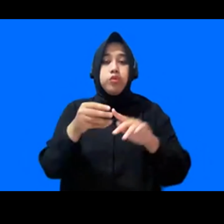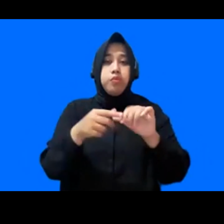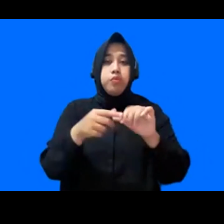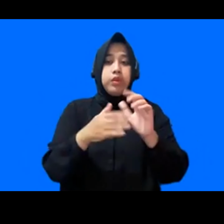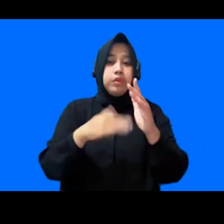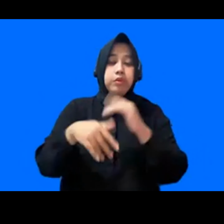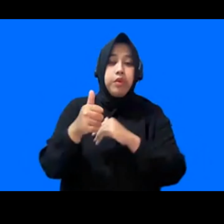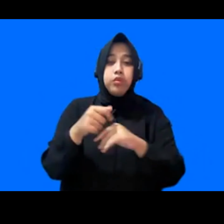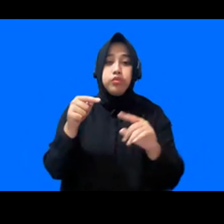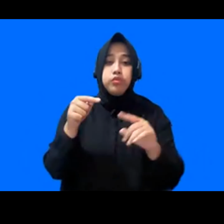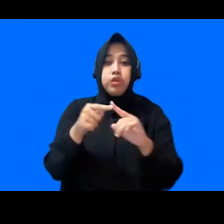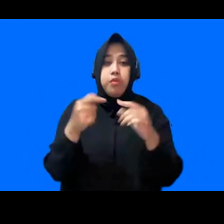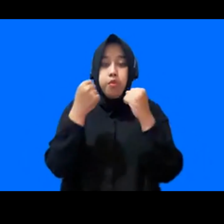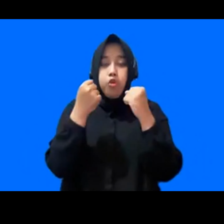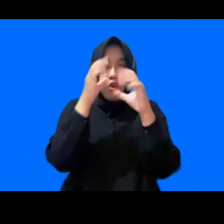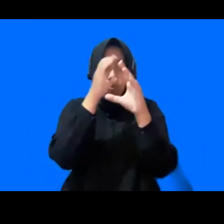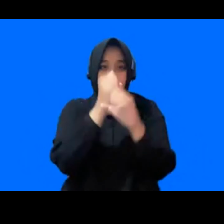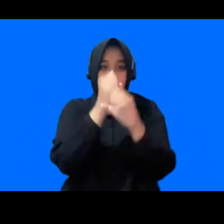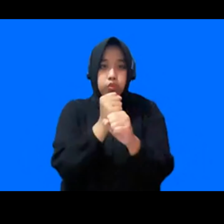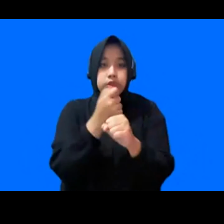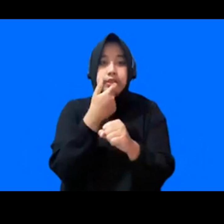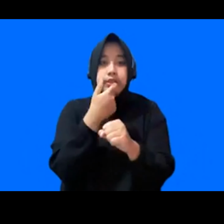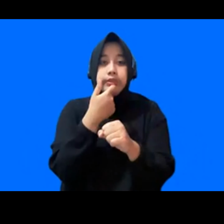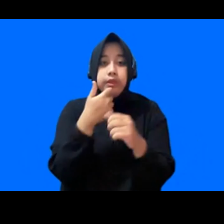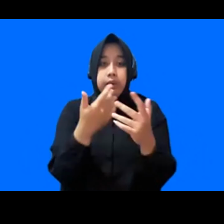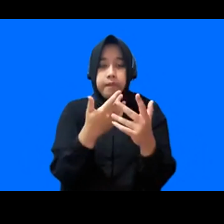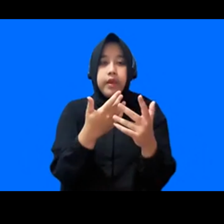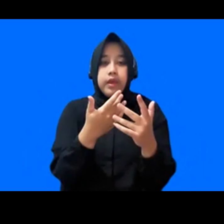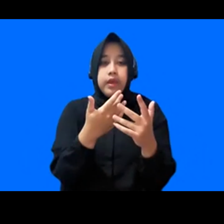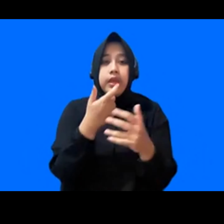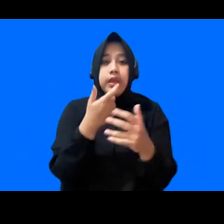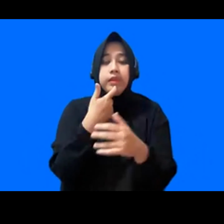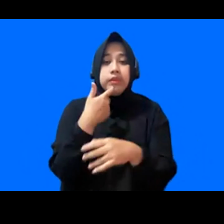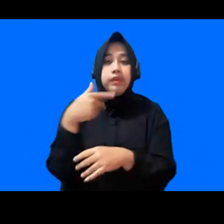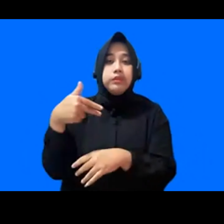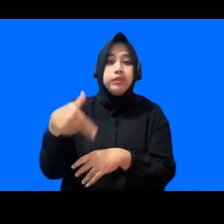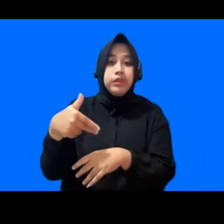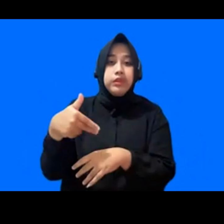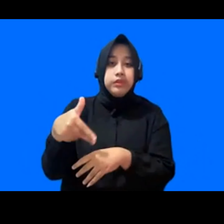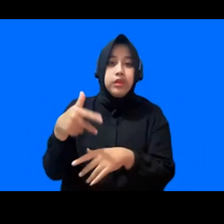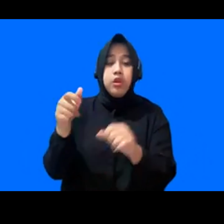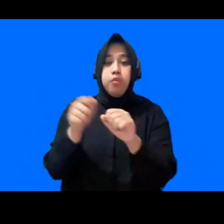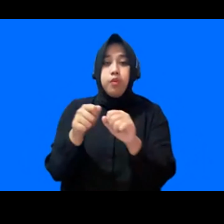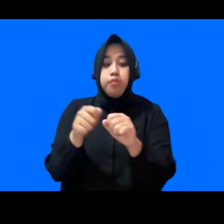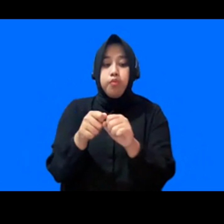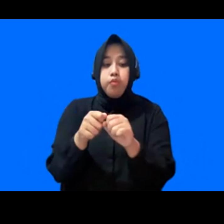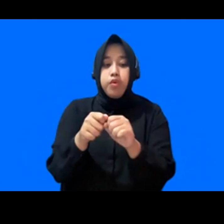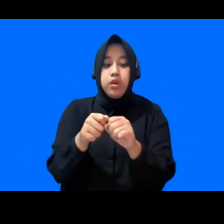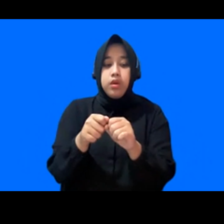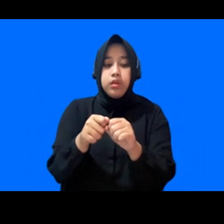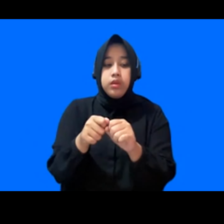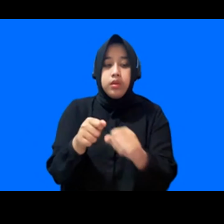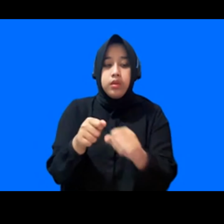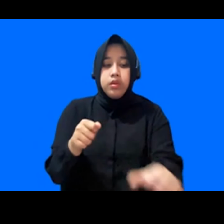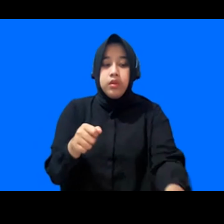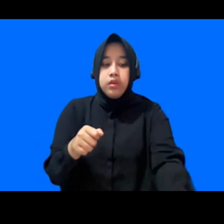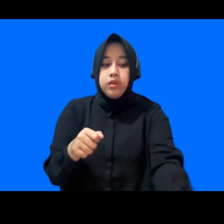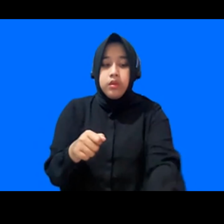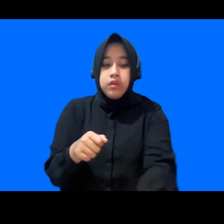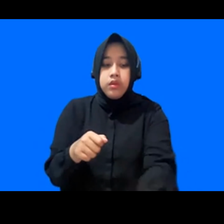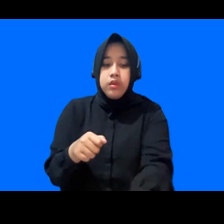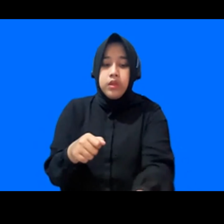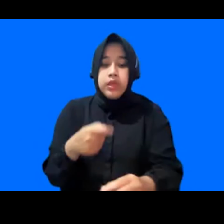or GESI, such as the framework which has been adopted in our South Asia region and is being applied across their